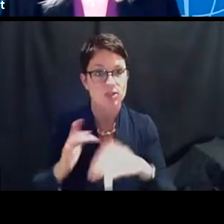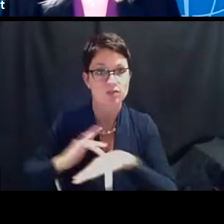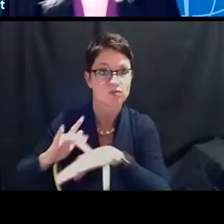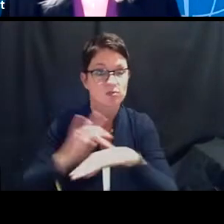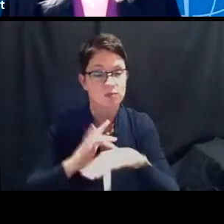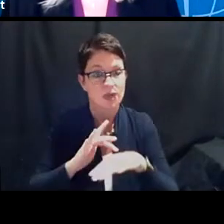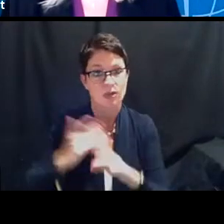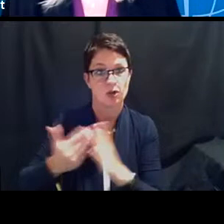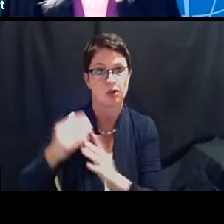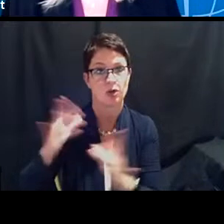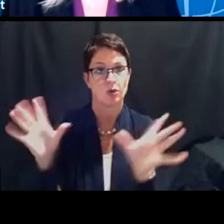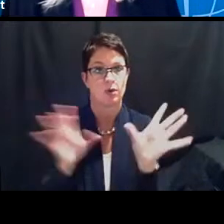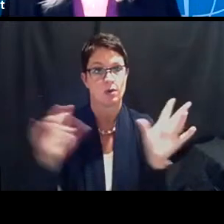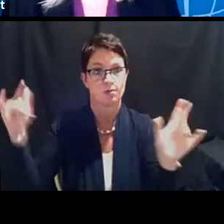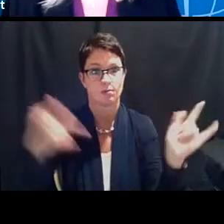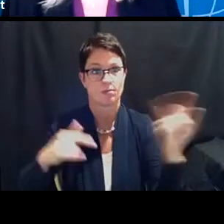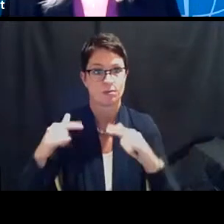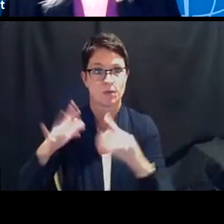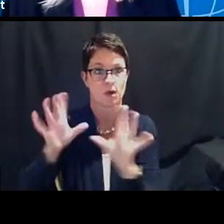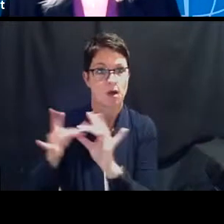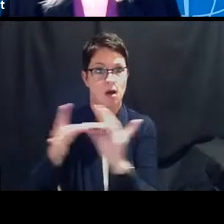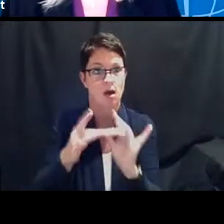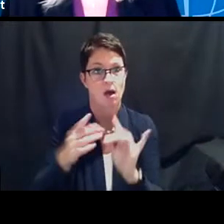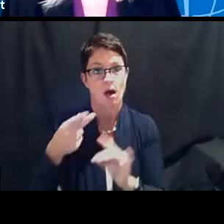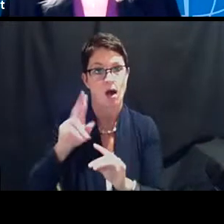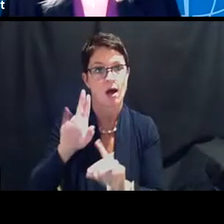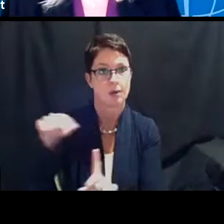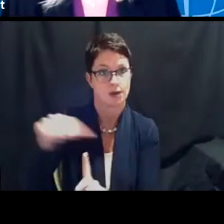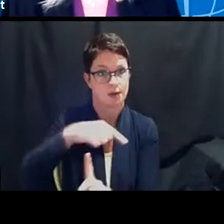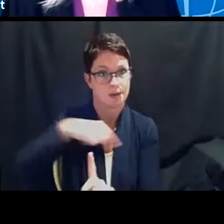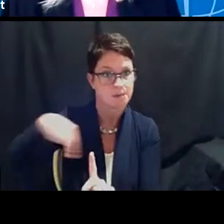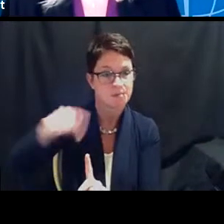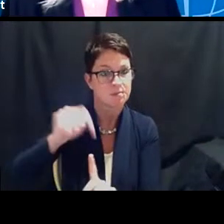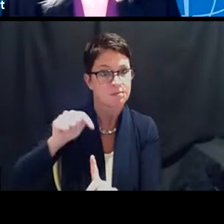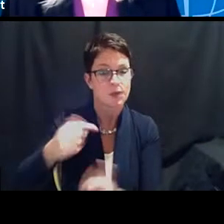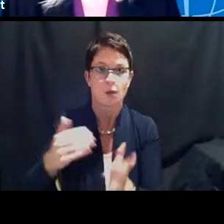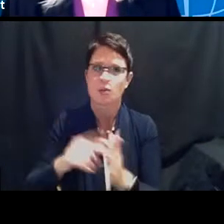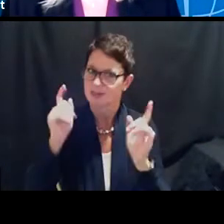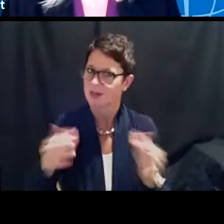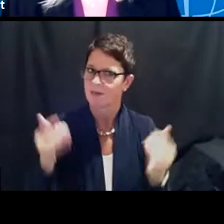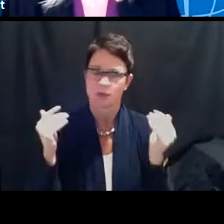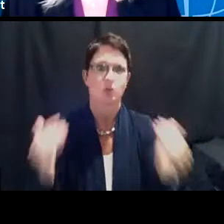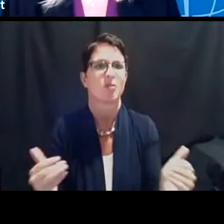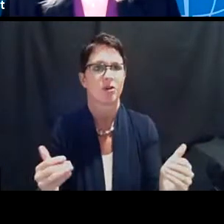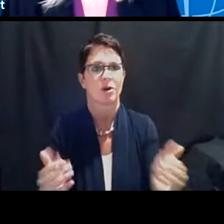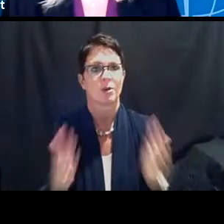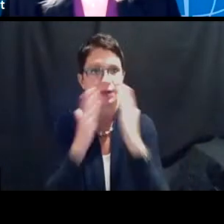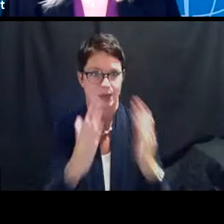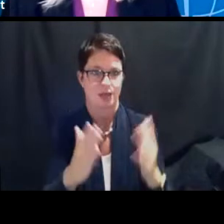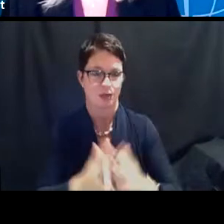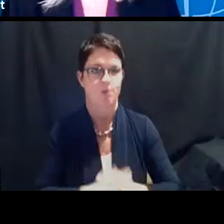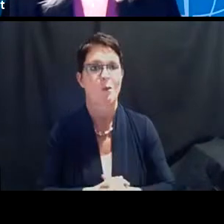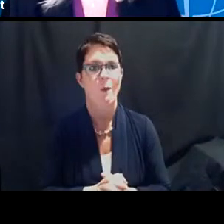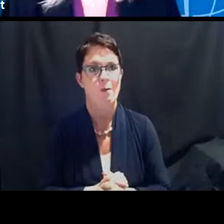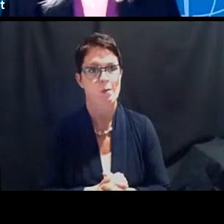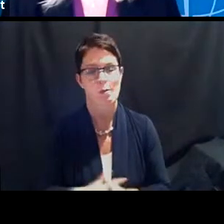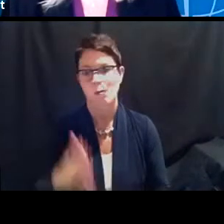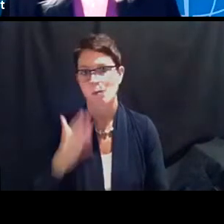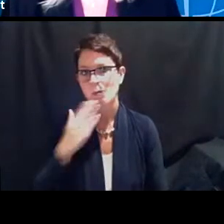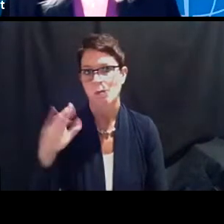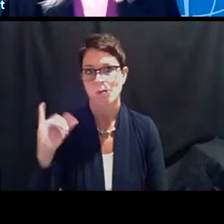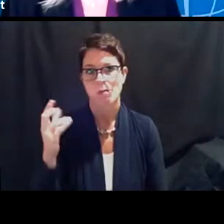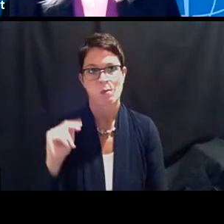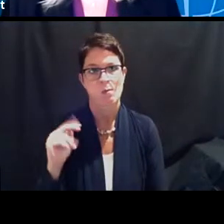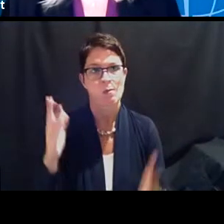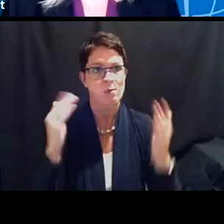hub. So I think this project's a great idea, and we should definitely go forward with it. Thank you. Thank you, John.